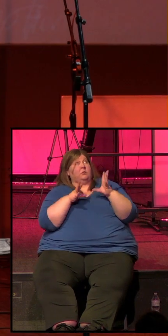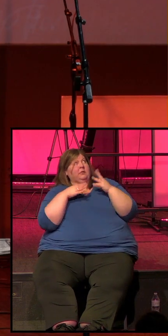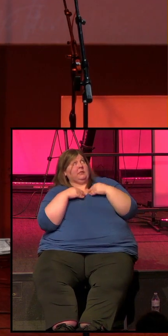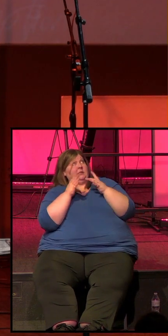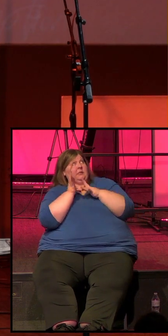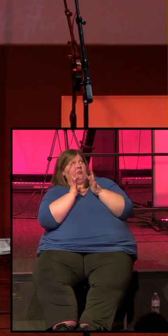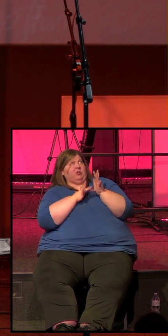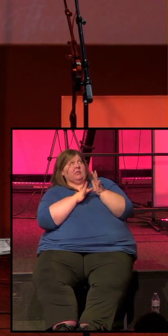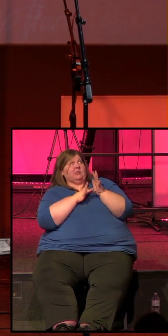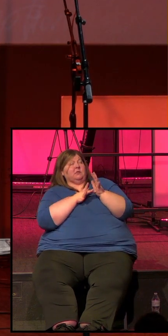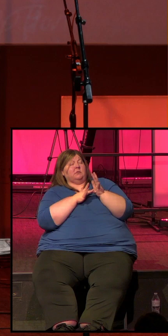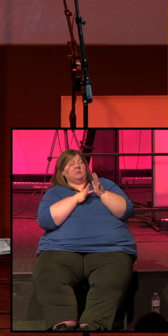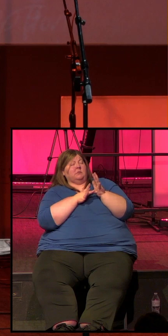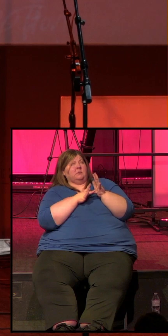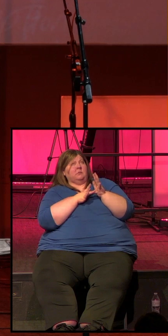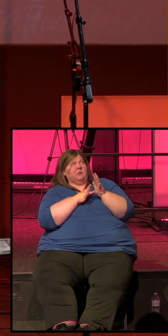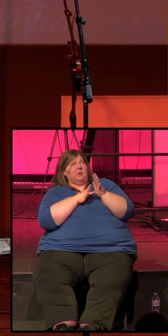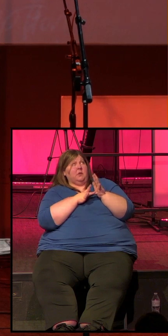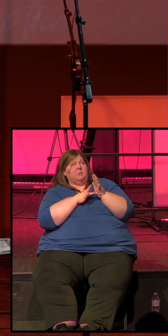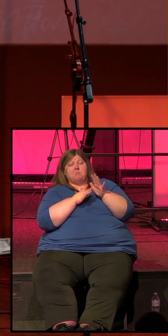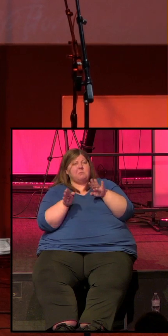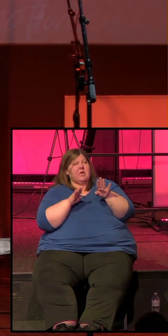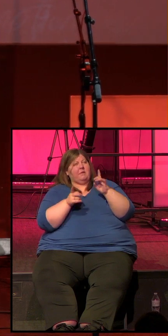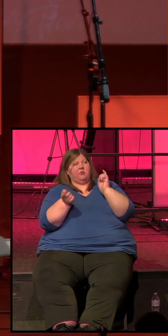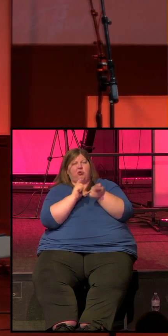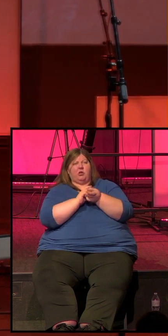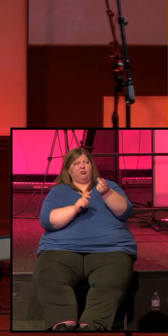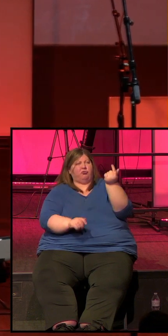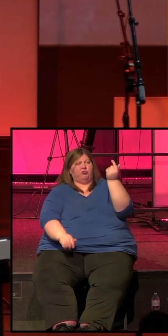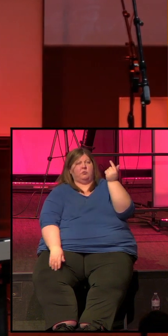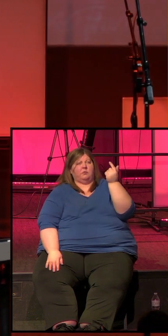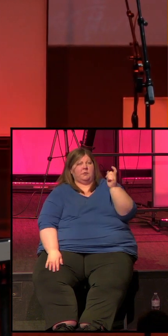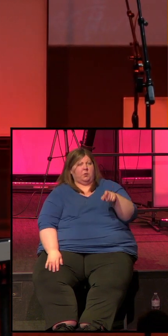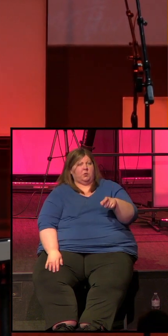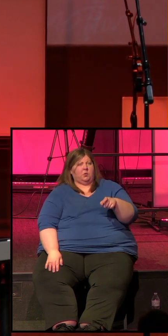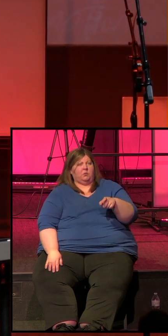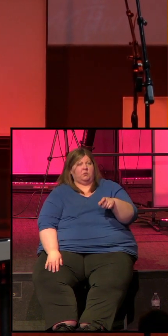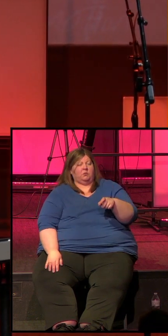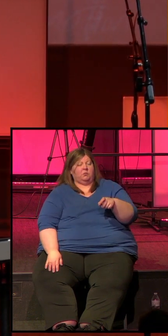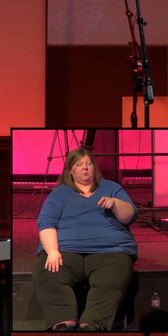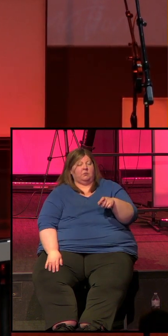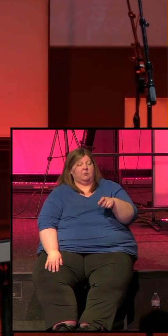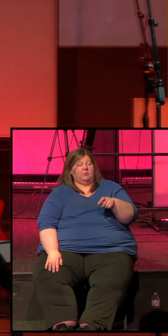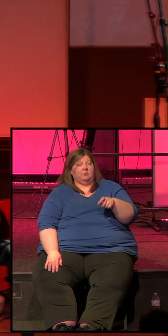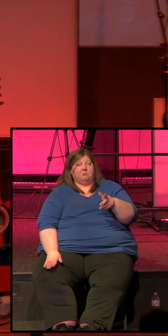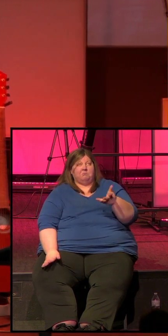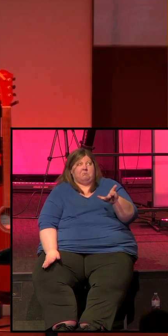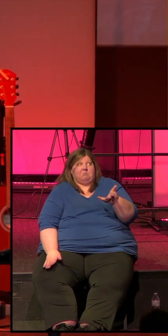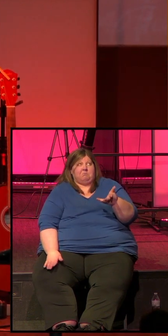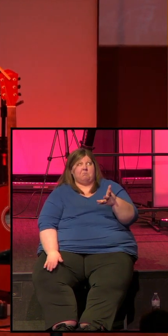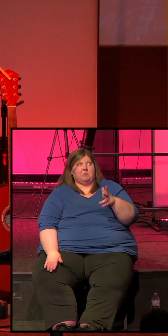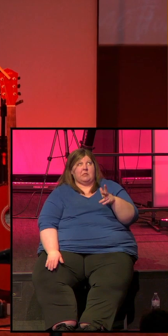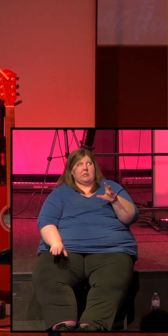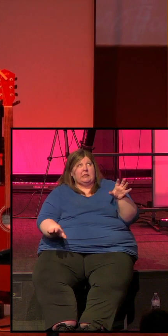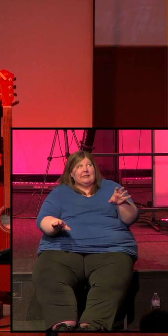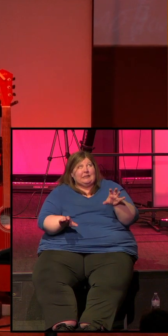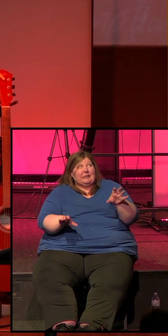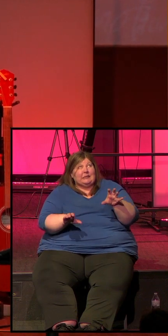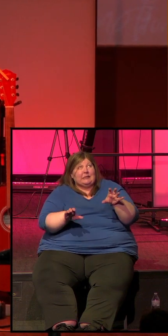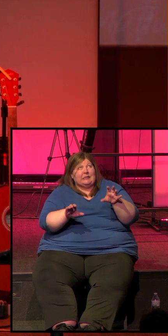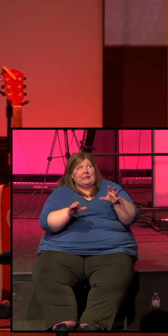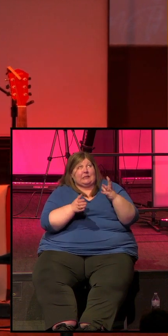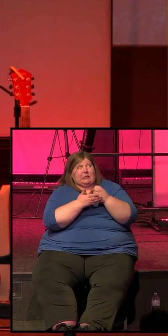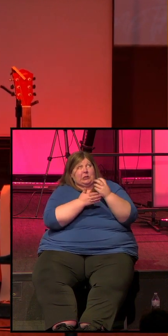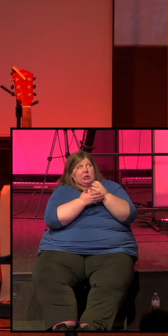the expectation then is that our behaviors change like that. That we have to earn our salvation, that we